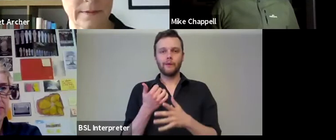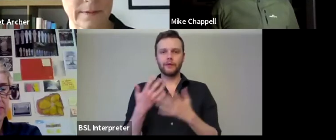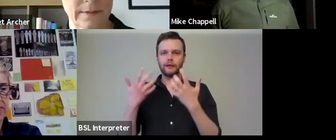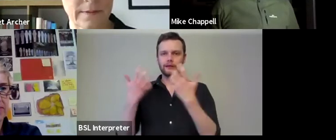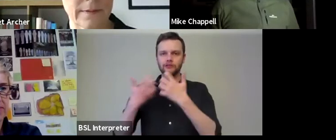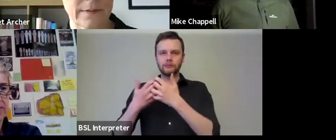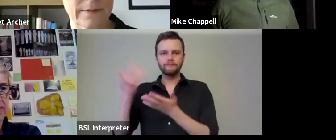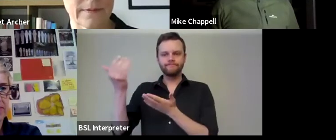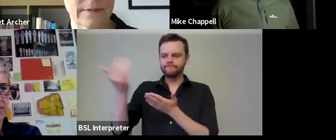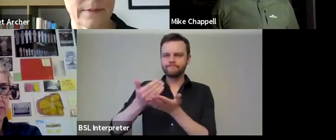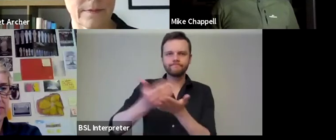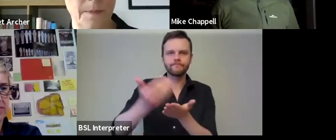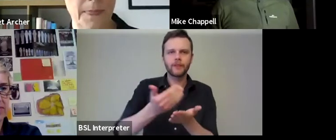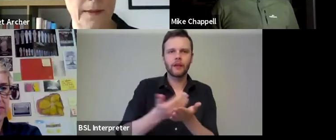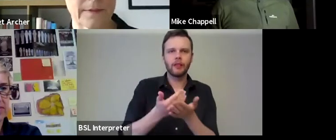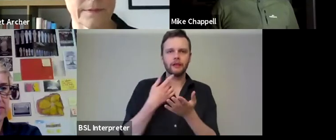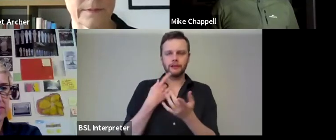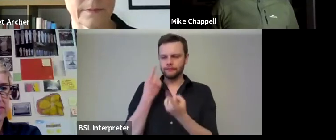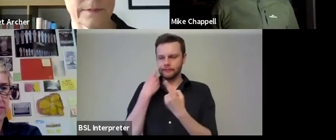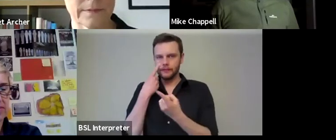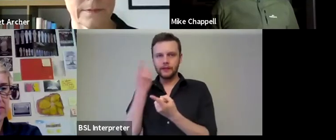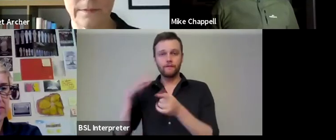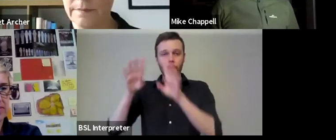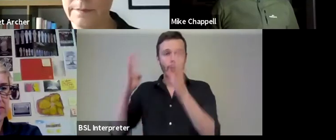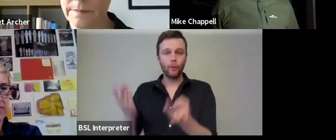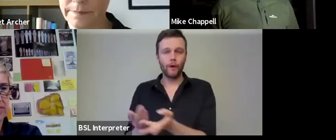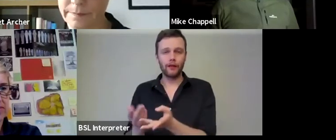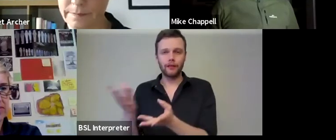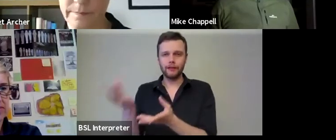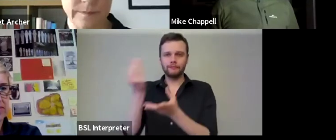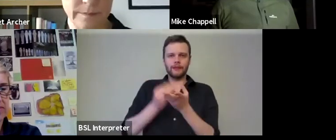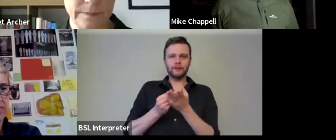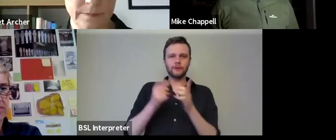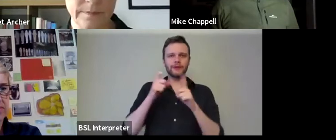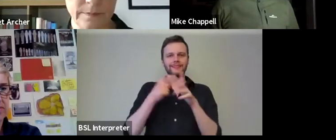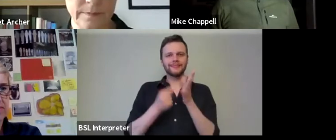gathered insight from the world and placed it within data sets.